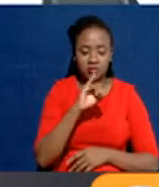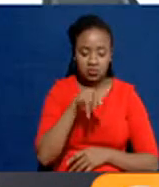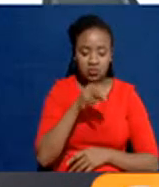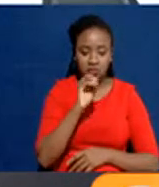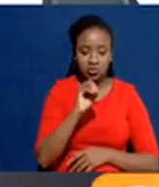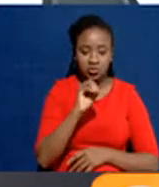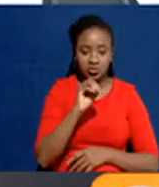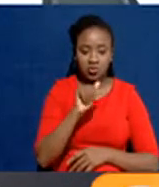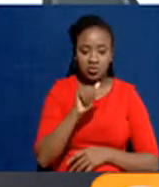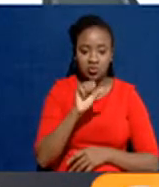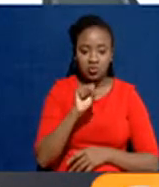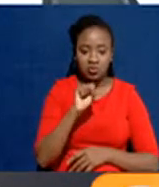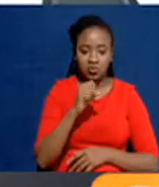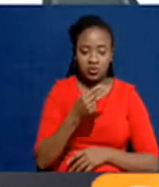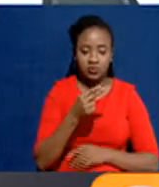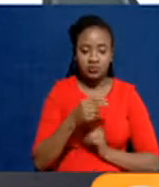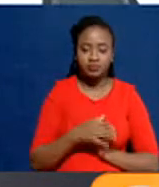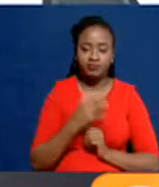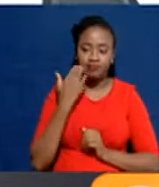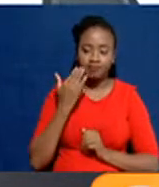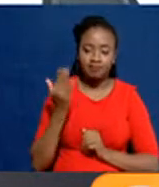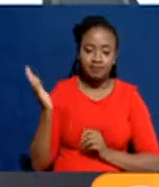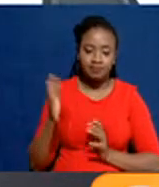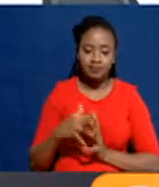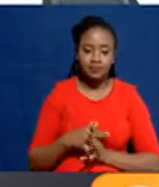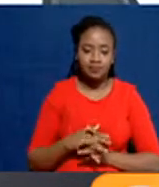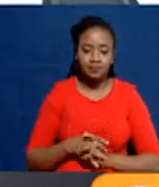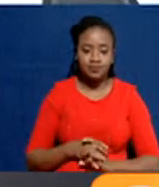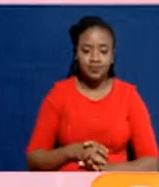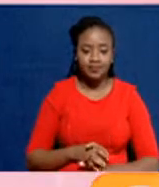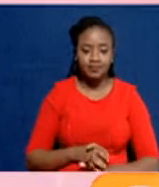receive the judgment quite well. Let's listen.